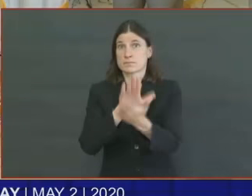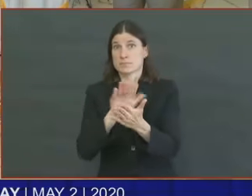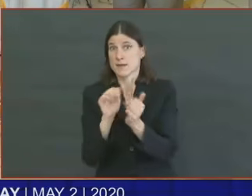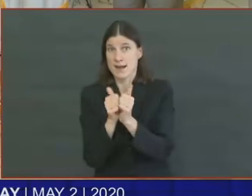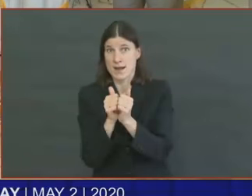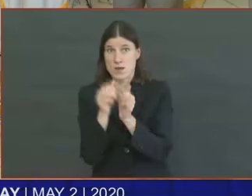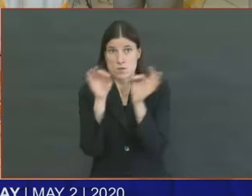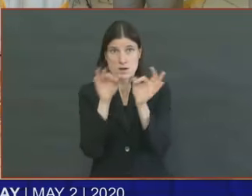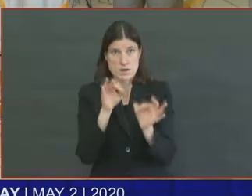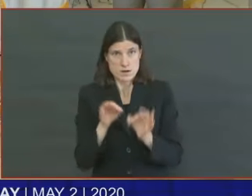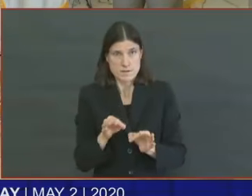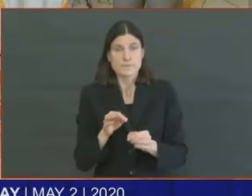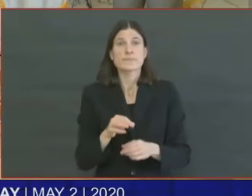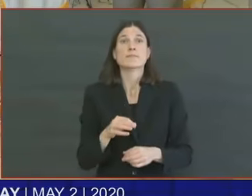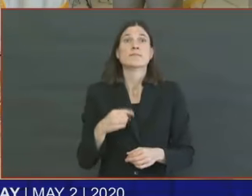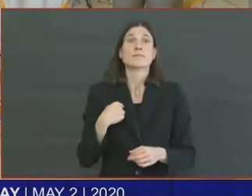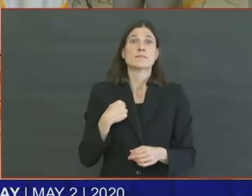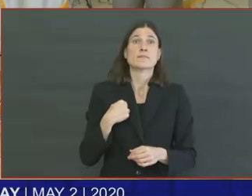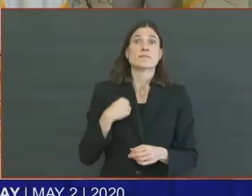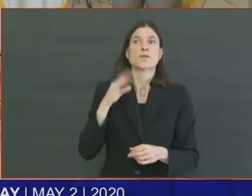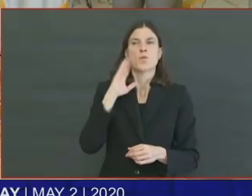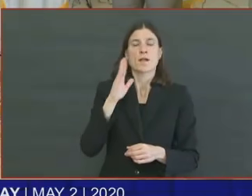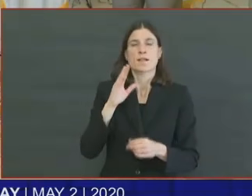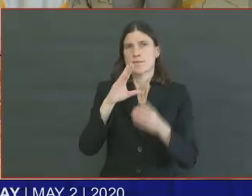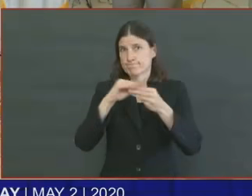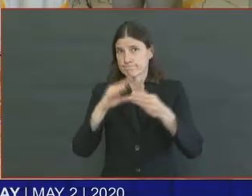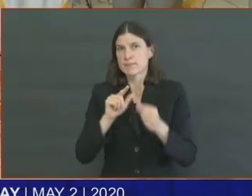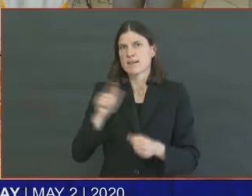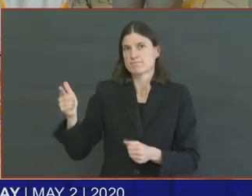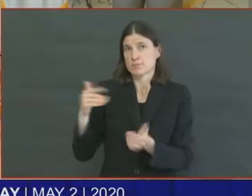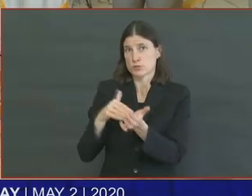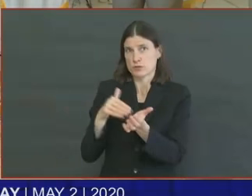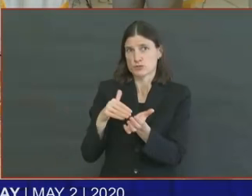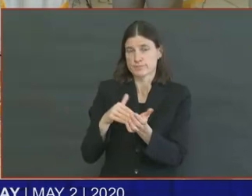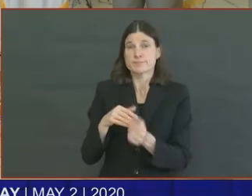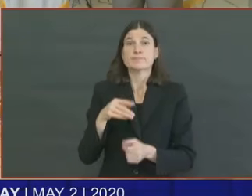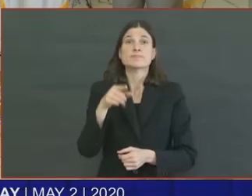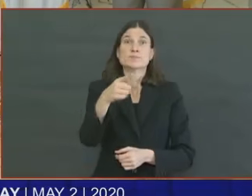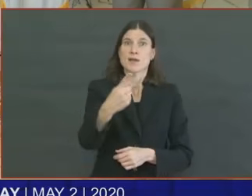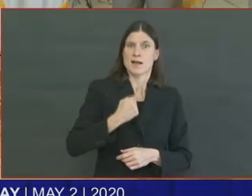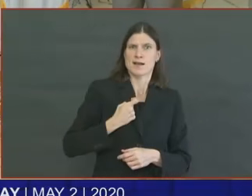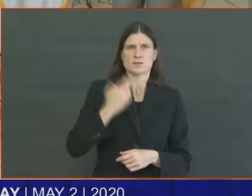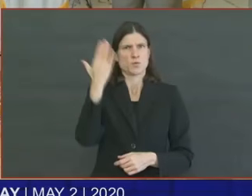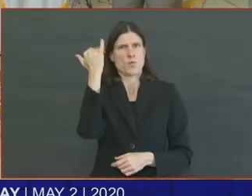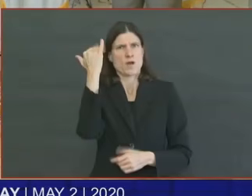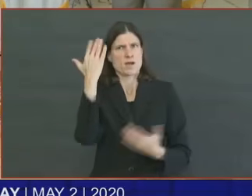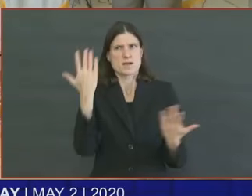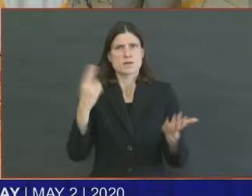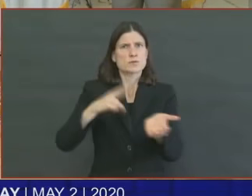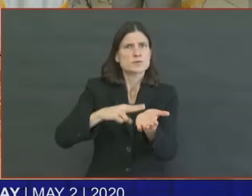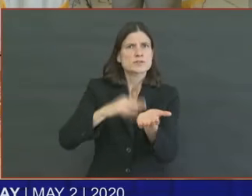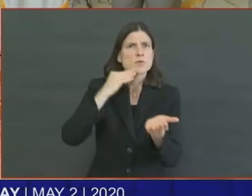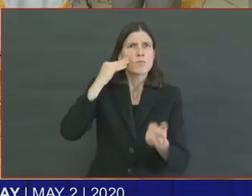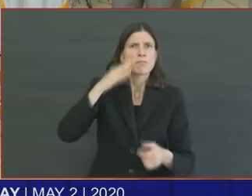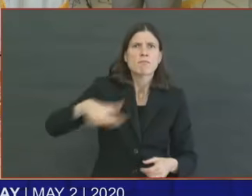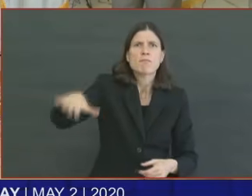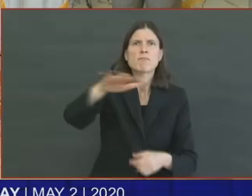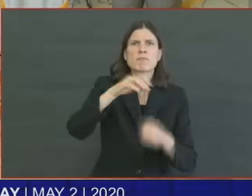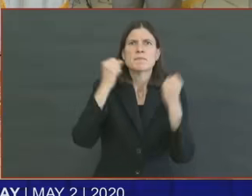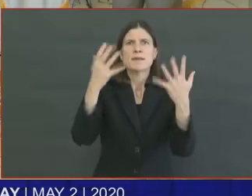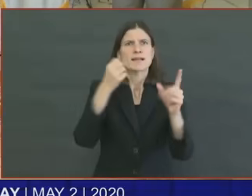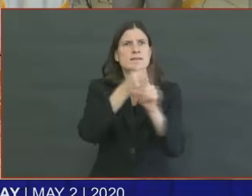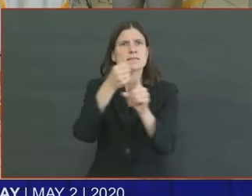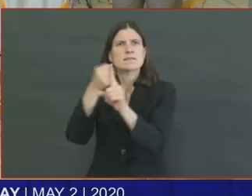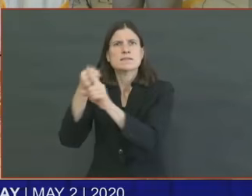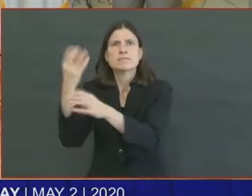Why is that? You can look at that in one of two ways. The good